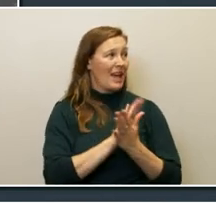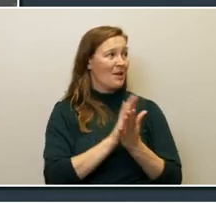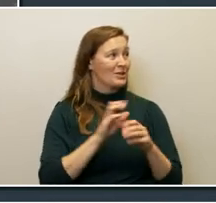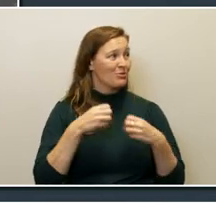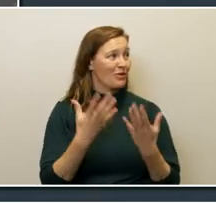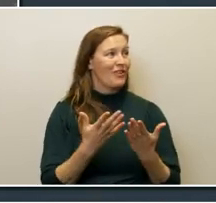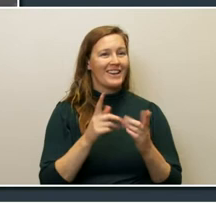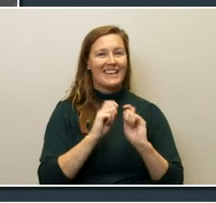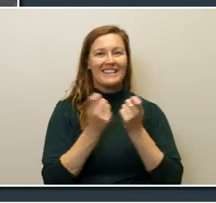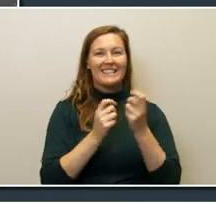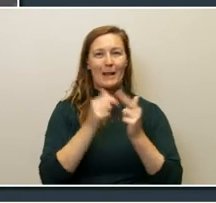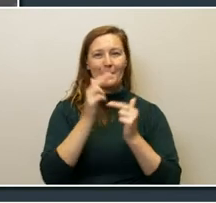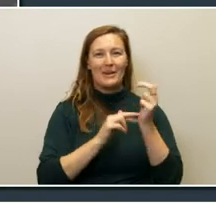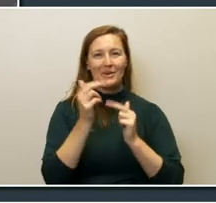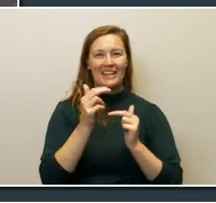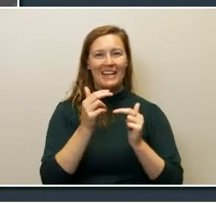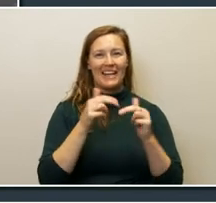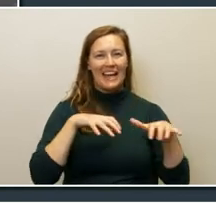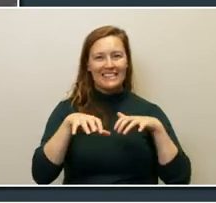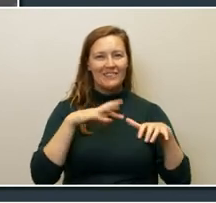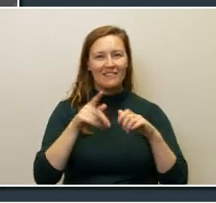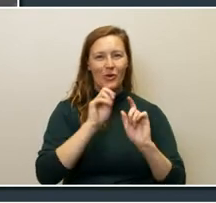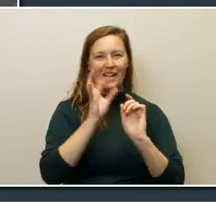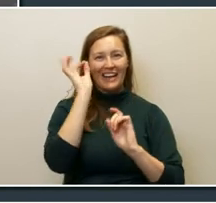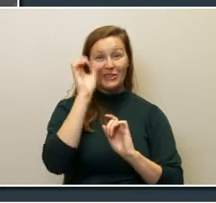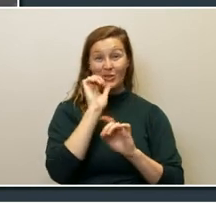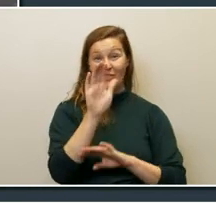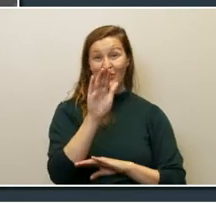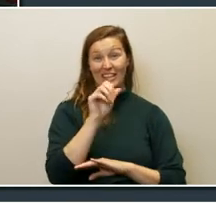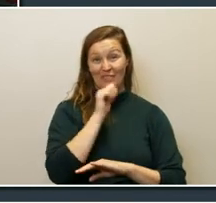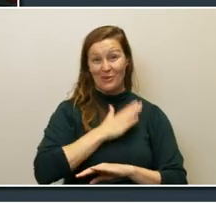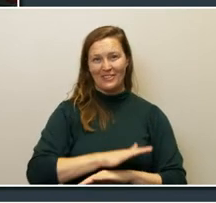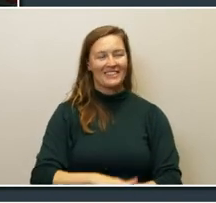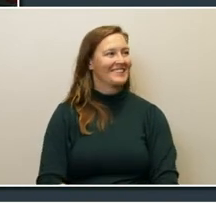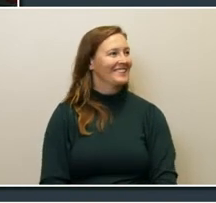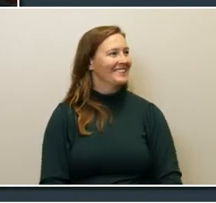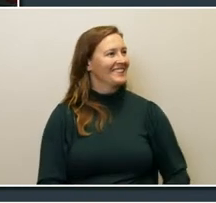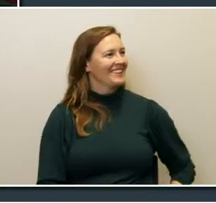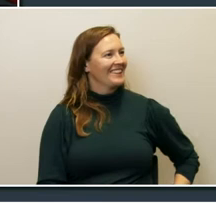a team building exercise for council if in the future.